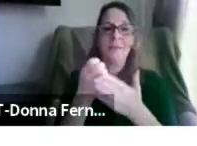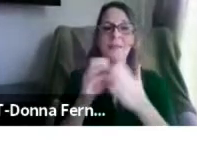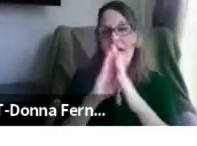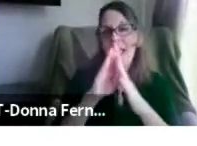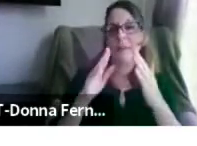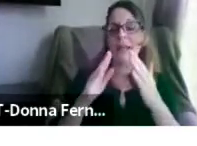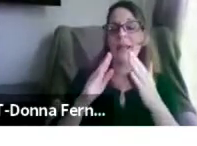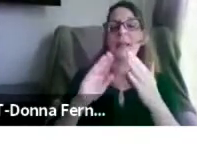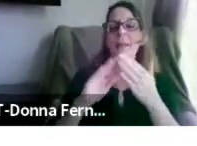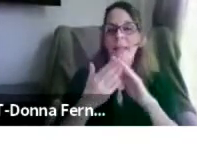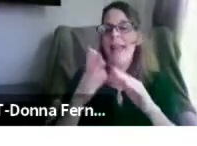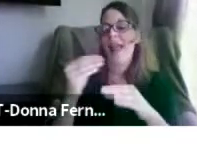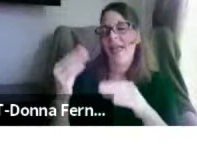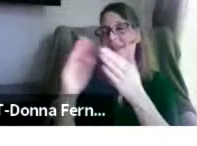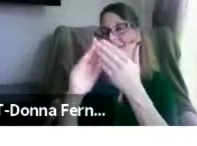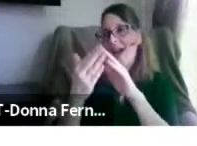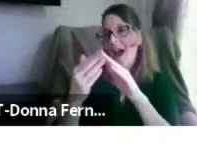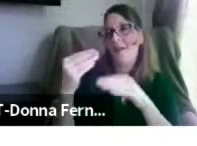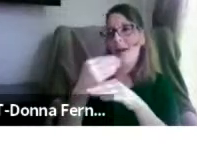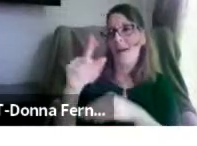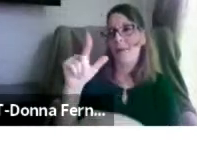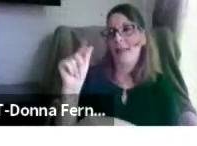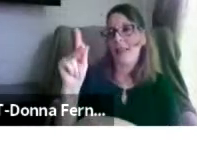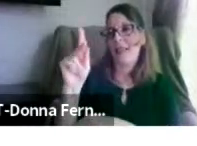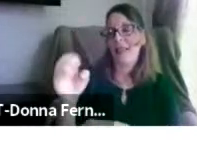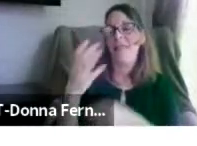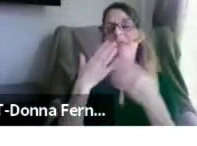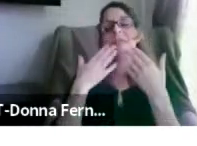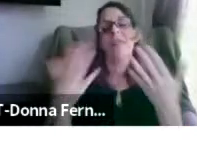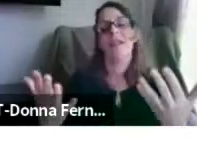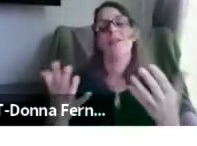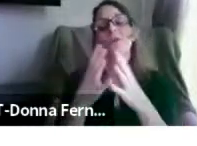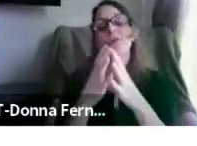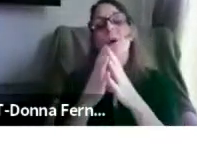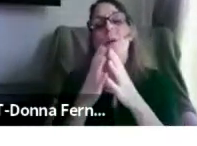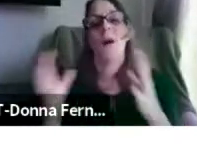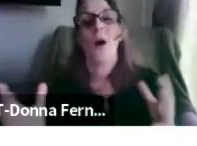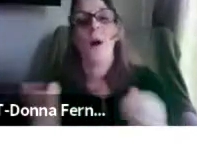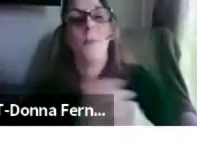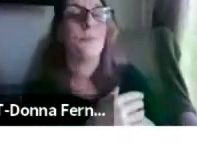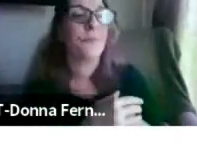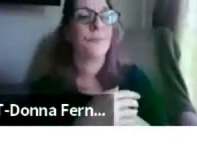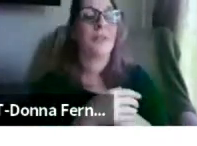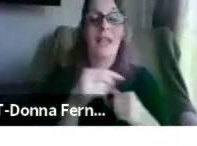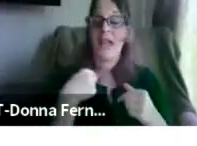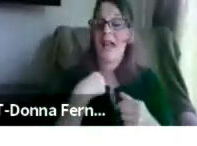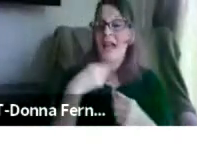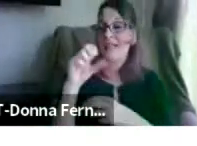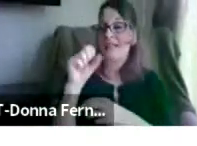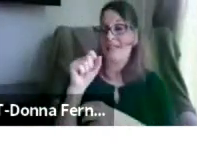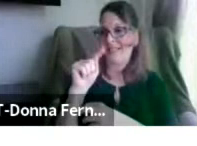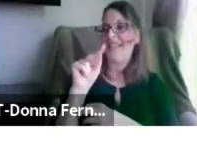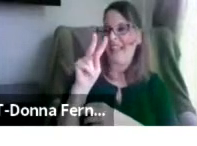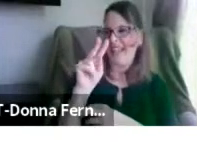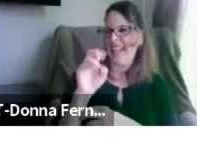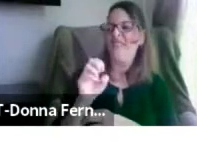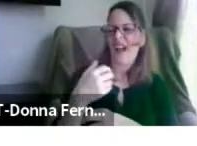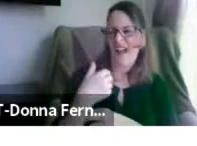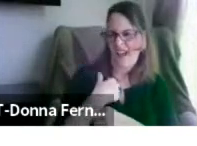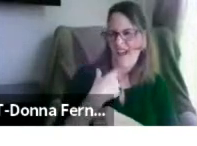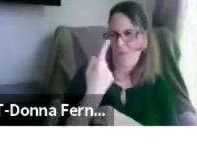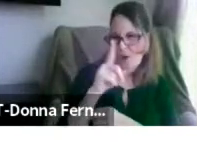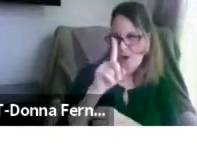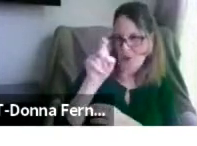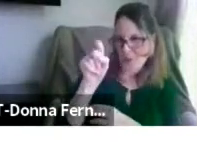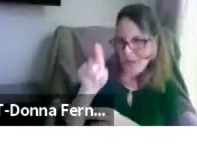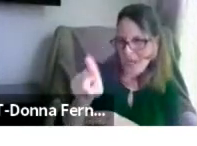course. Thank you so much. Are there Danielle, this is Steve with Bank United. I have a question